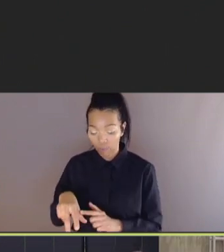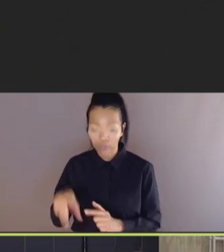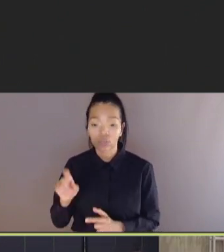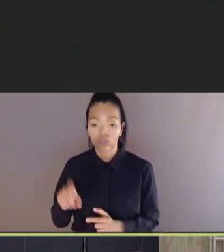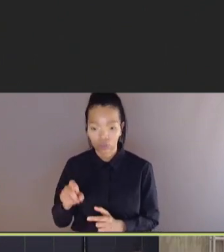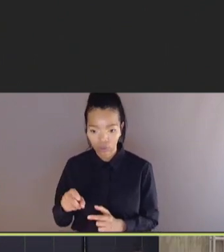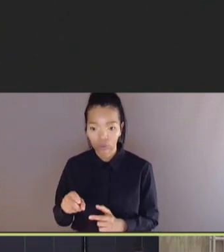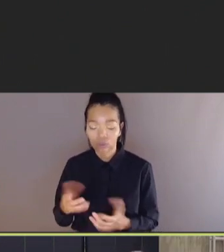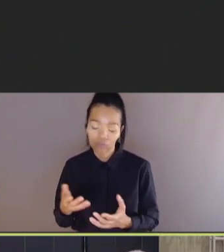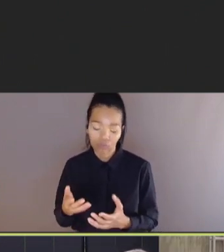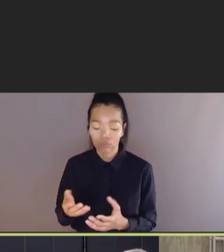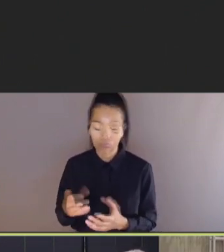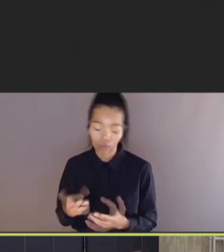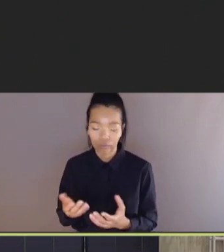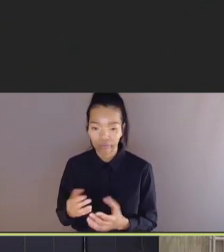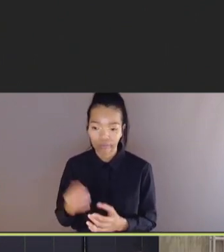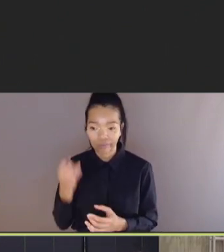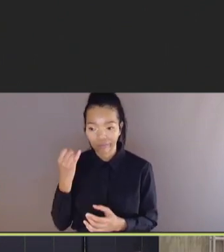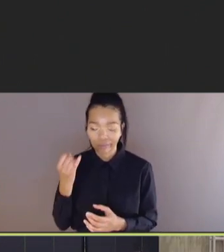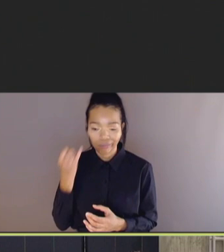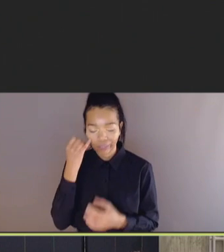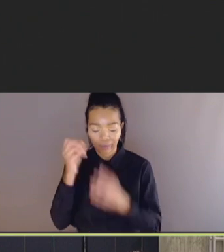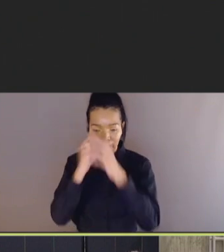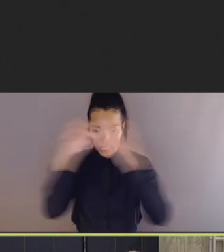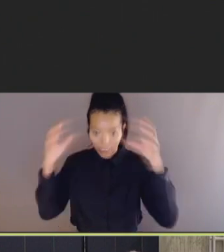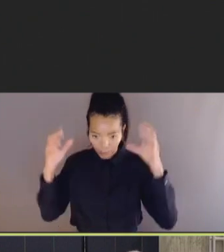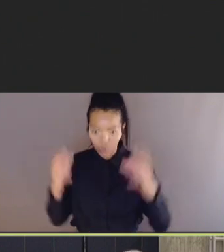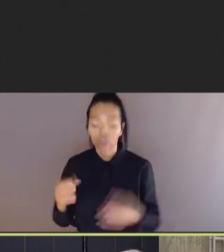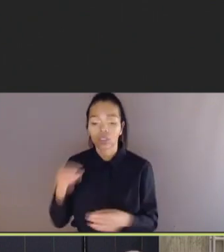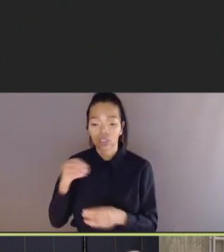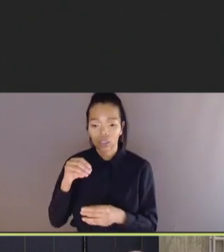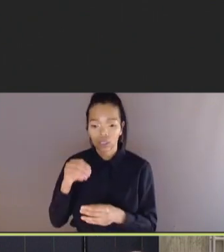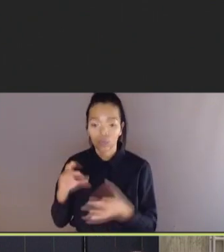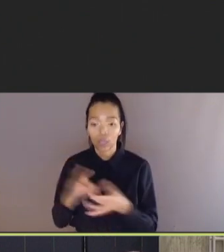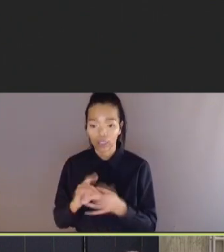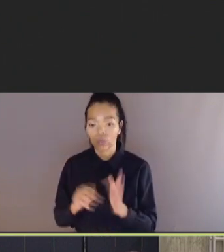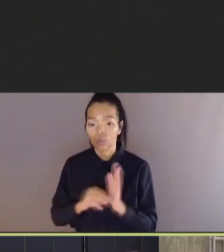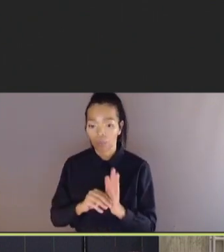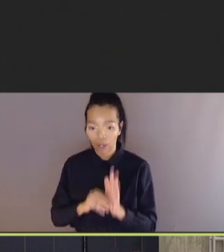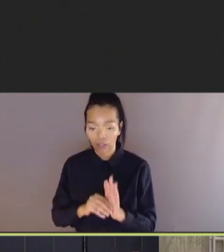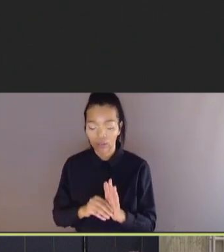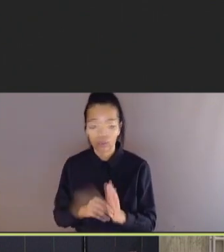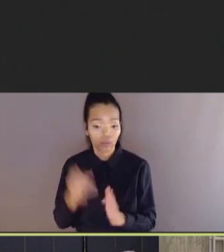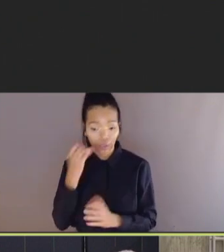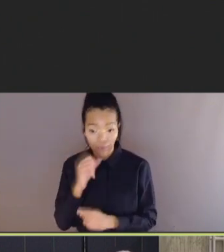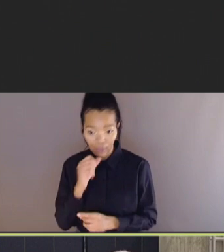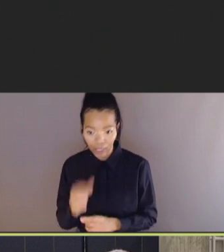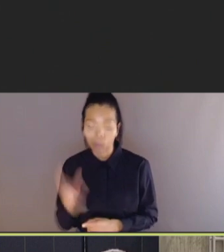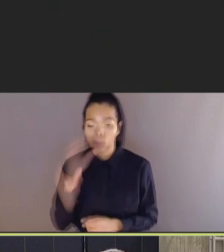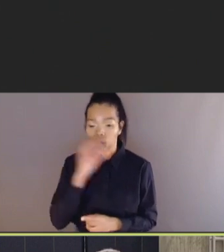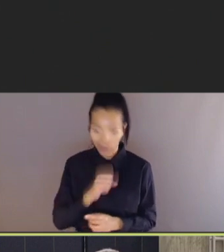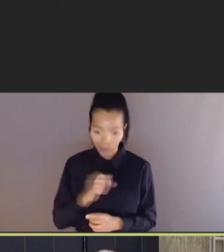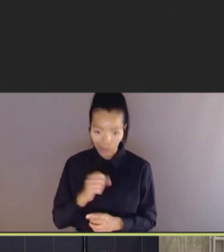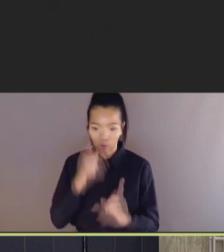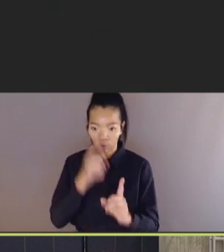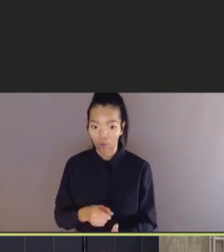conceptually, within our model, or we're missing some real opportunities going forward for our society.